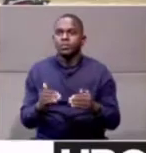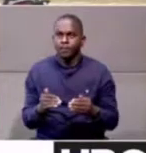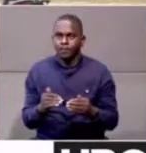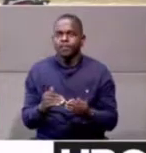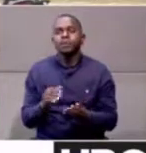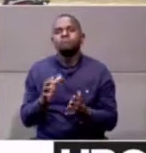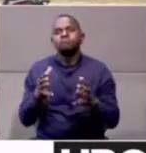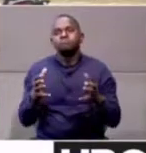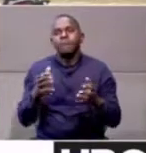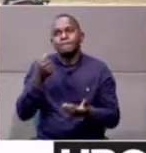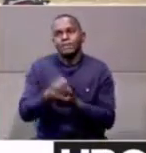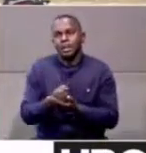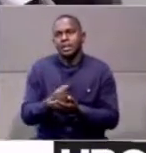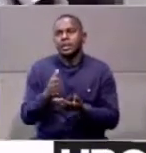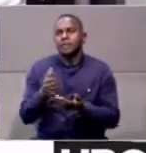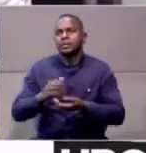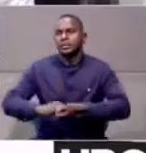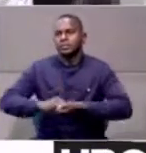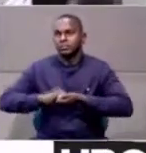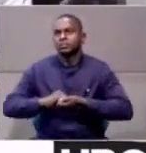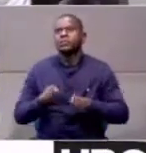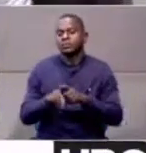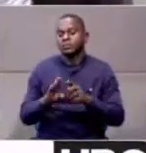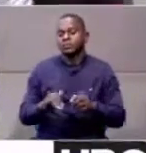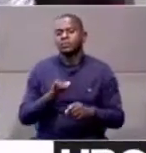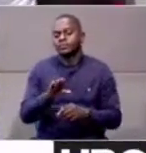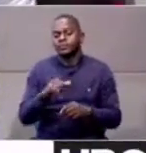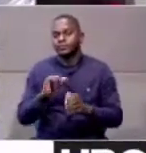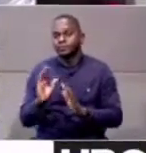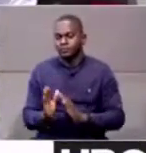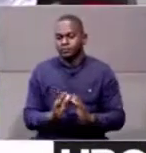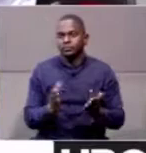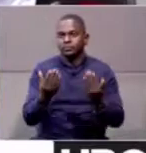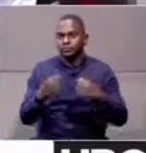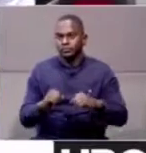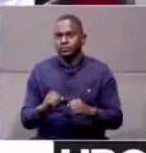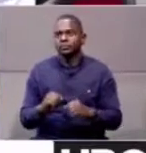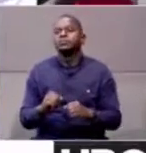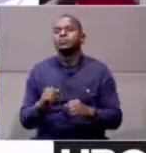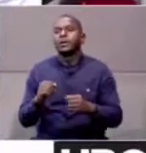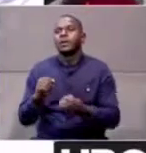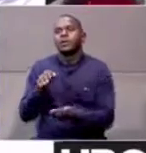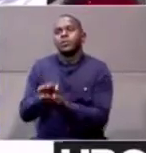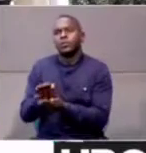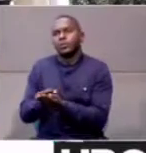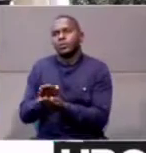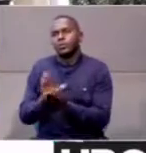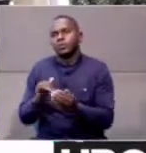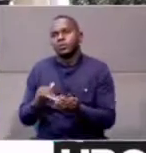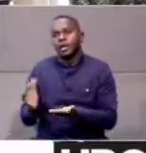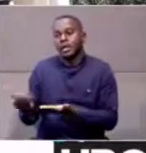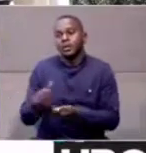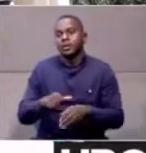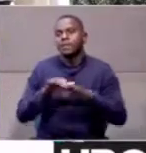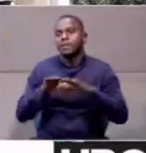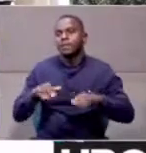as a group and sell. Karamajong farmers under the arrangement have been able to bulk clean grains and are accessing markets